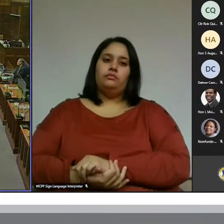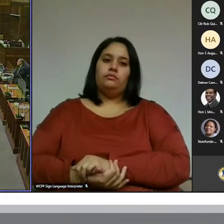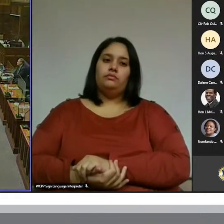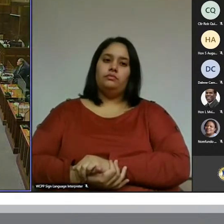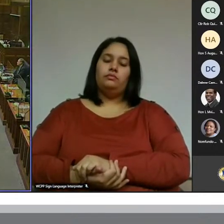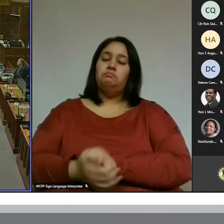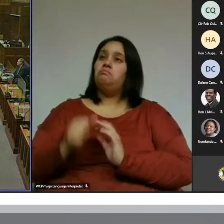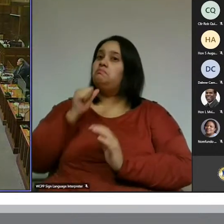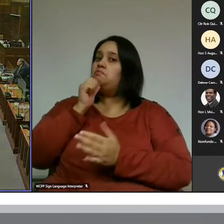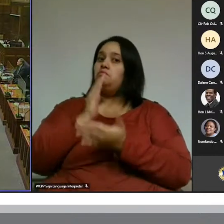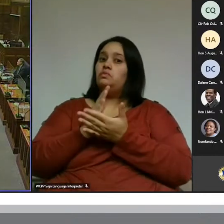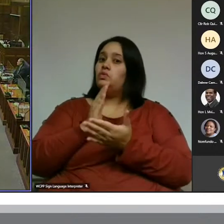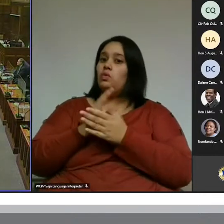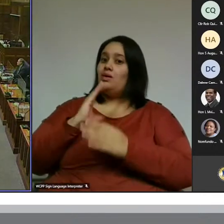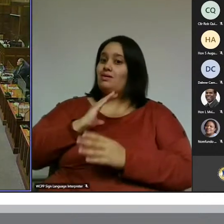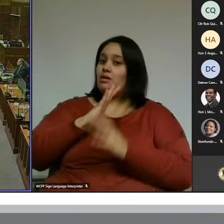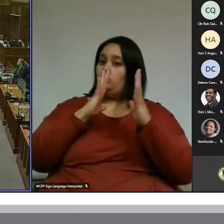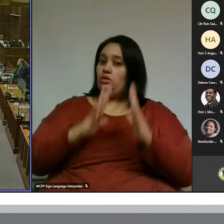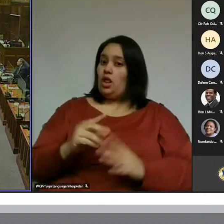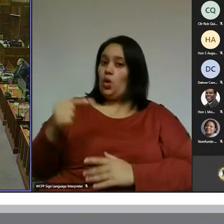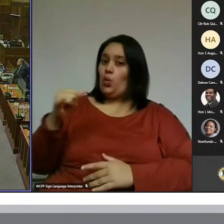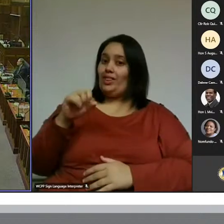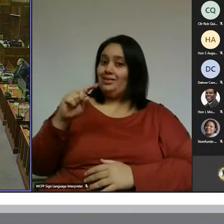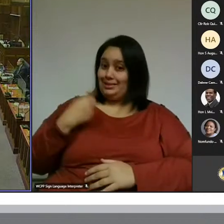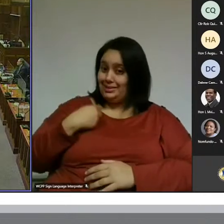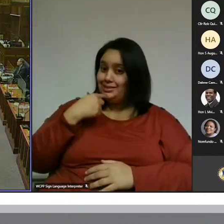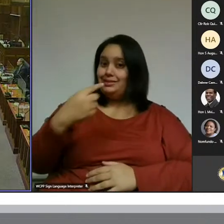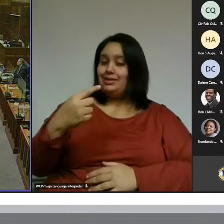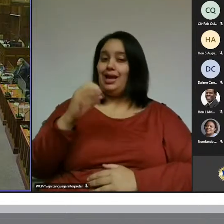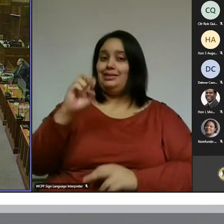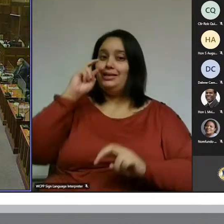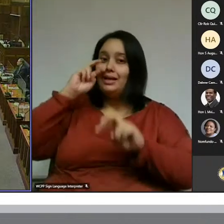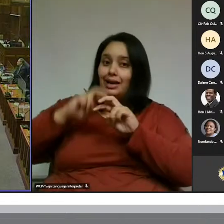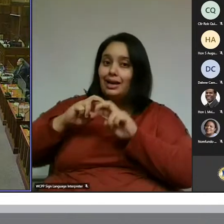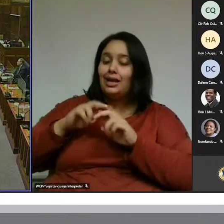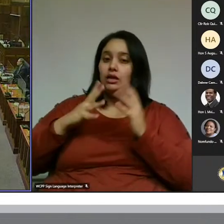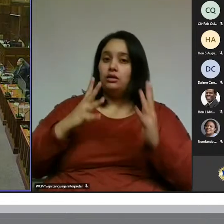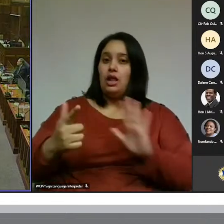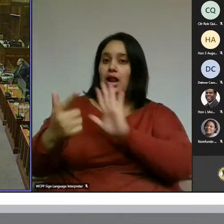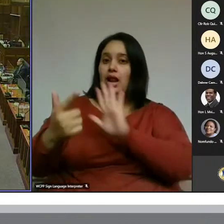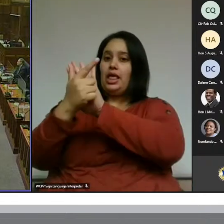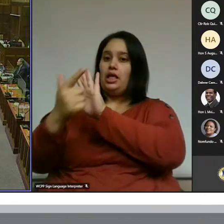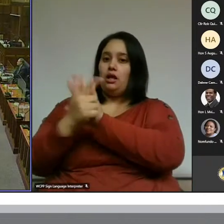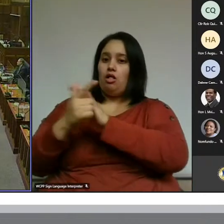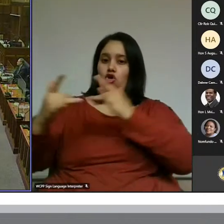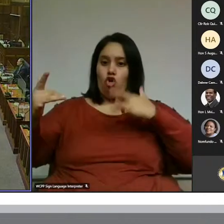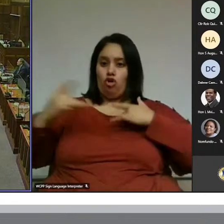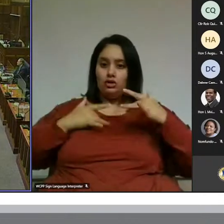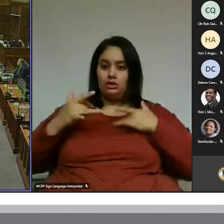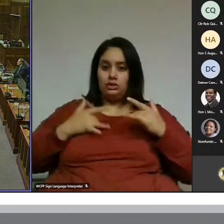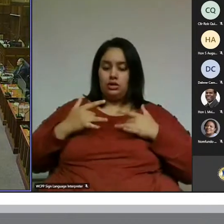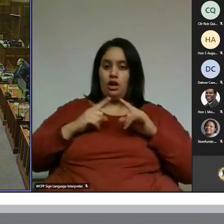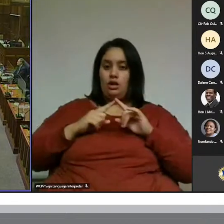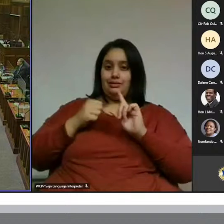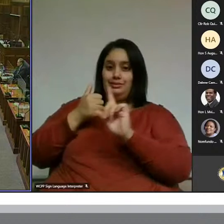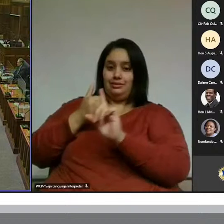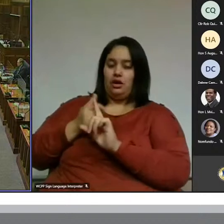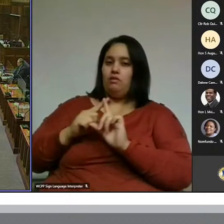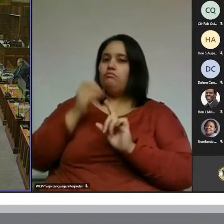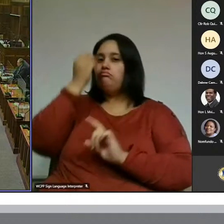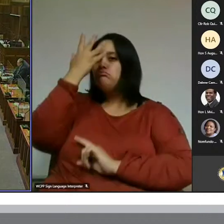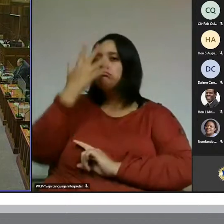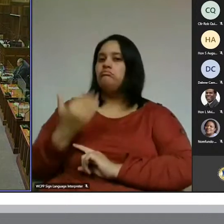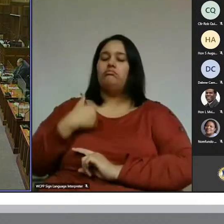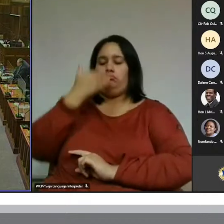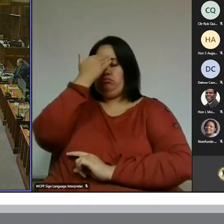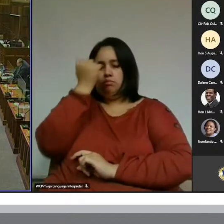I'm not sure that Councillor Quintus did state that it is necessarily a legal concern with the bill itself,